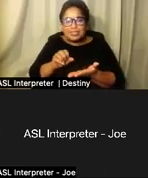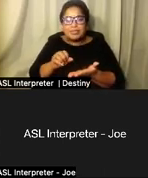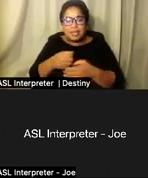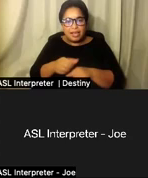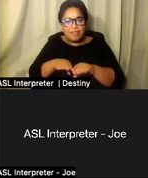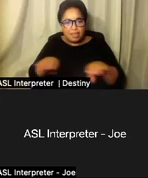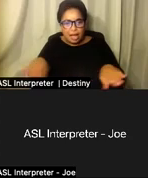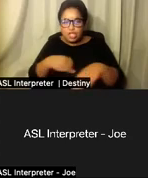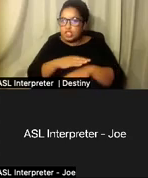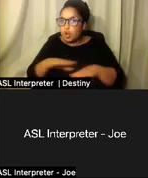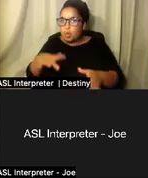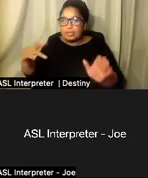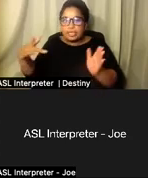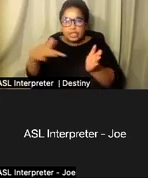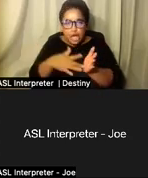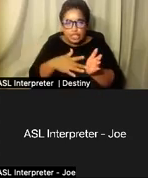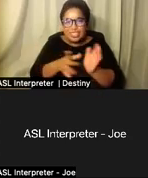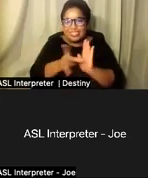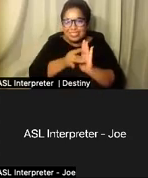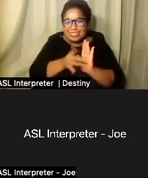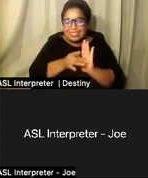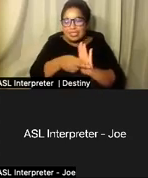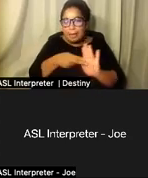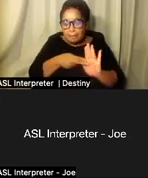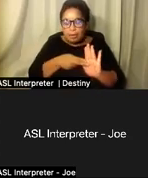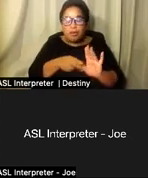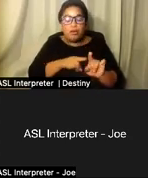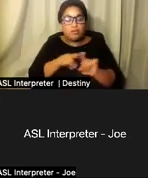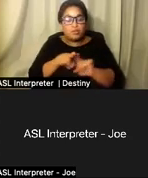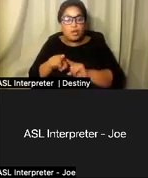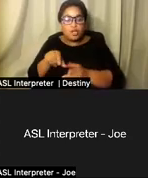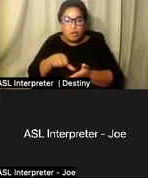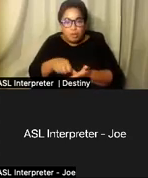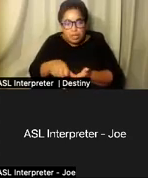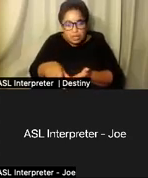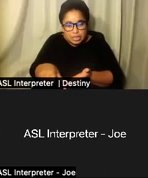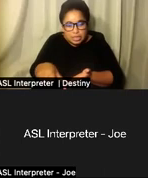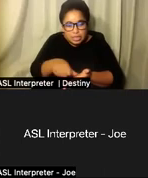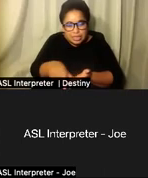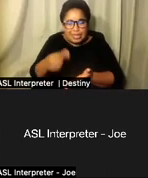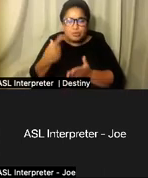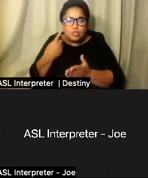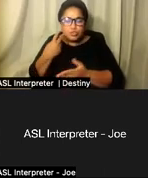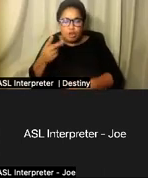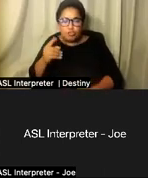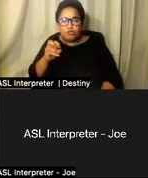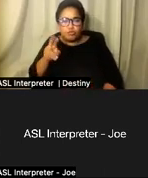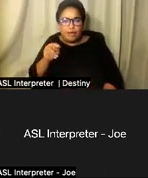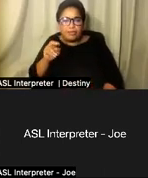not touch the adhesive tape. Next, when you're pressing down on the fastener like Trevyn demonstrated,